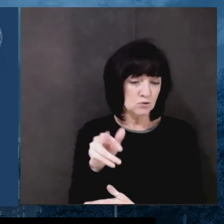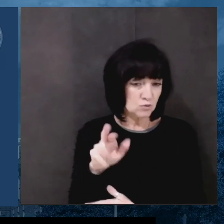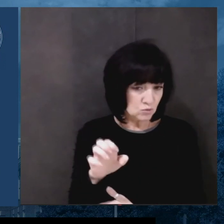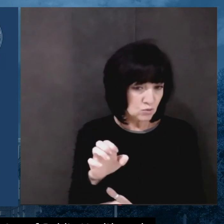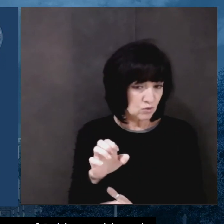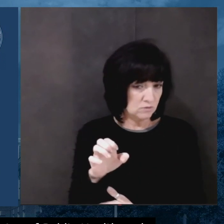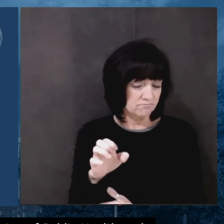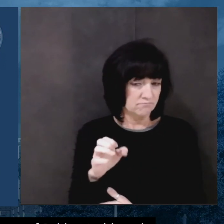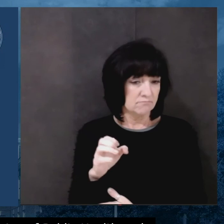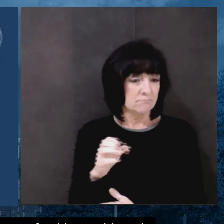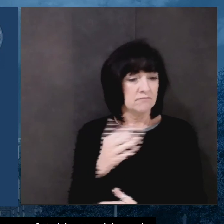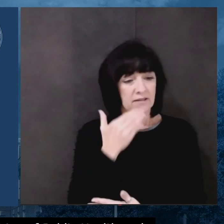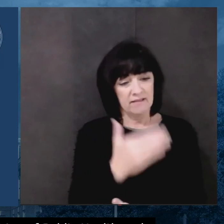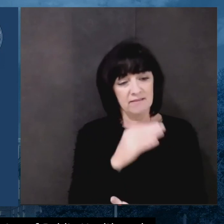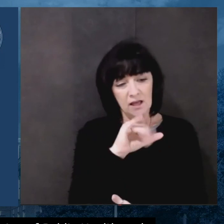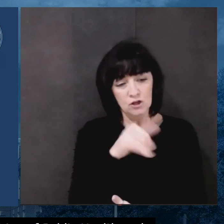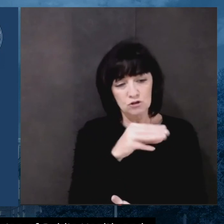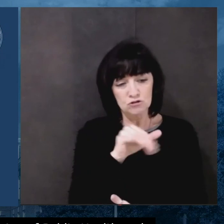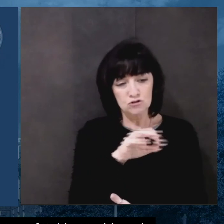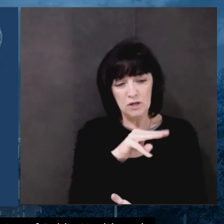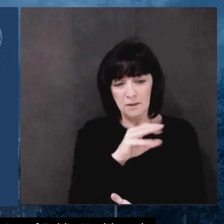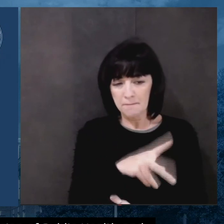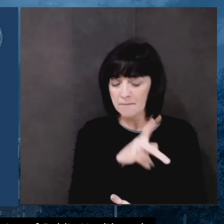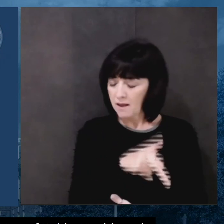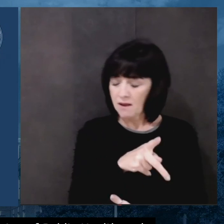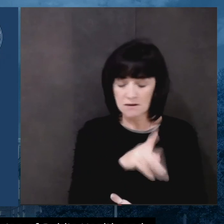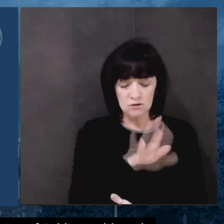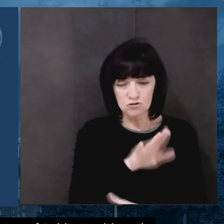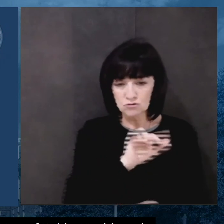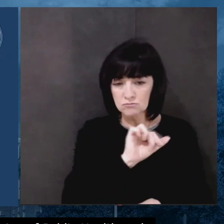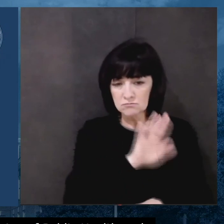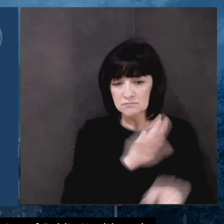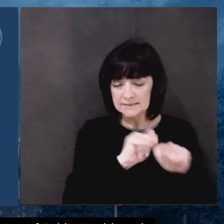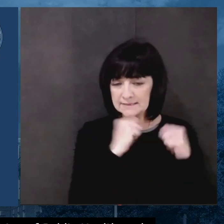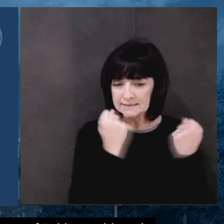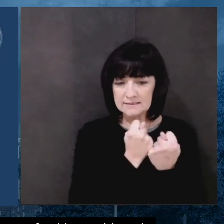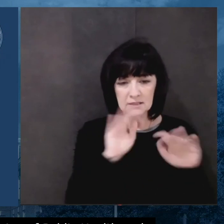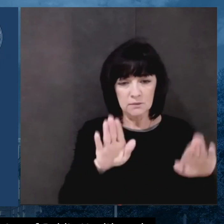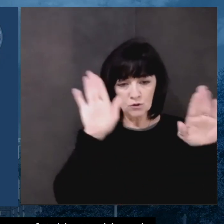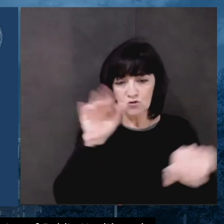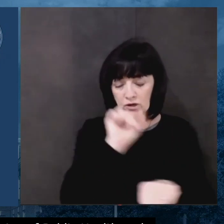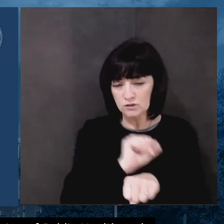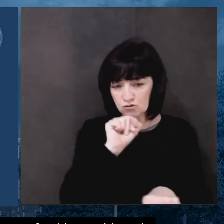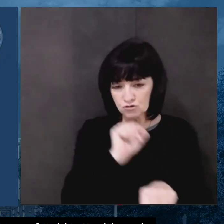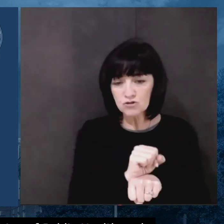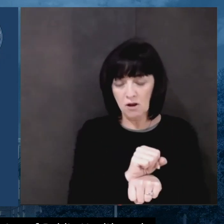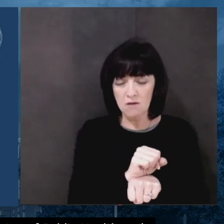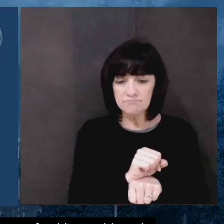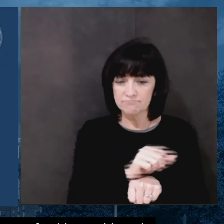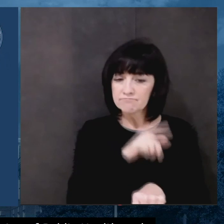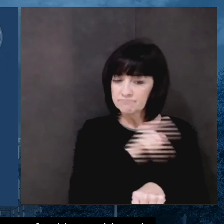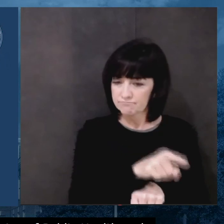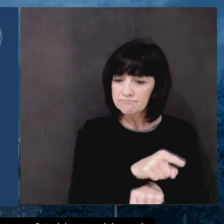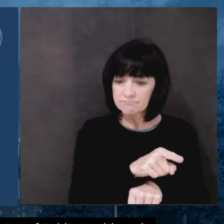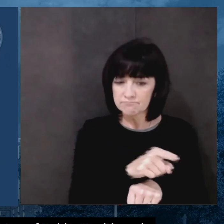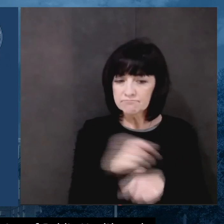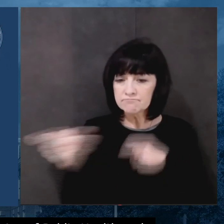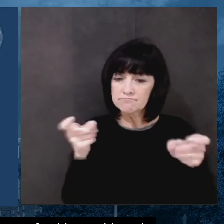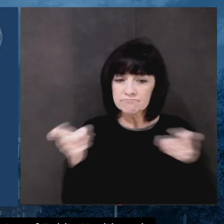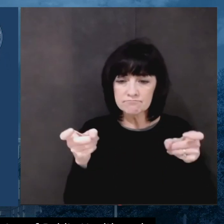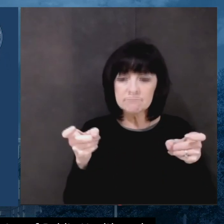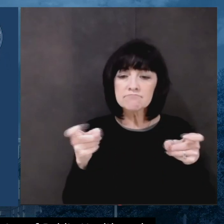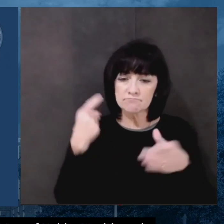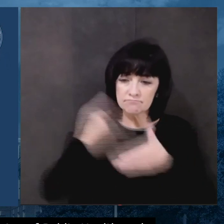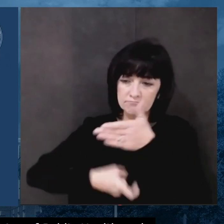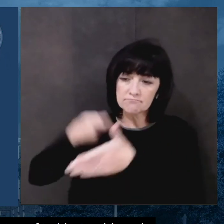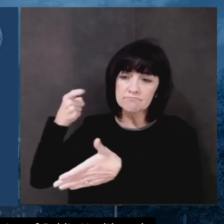us today. Jamie Mack, whose team is doing a great job with enforcing the restrictions that unfortunately we